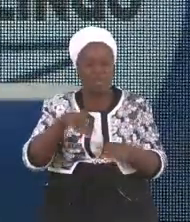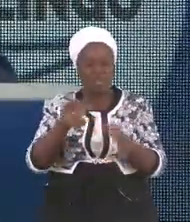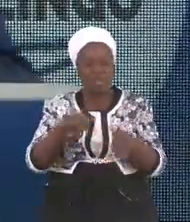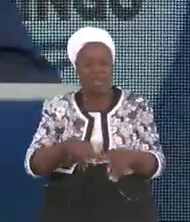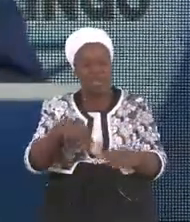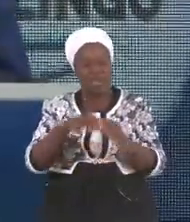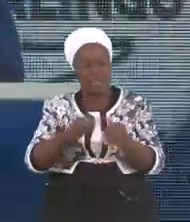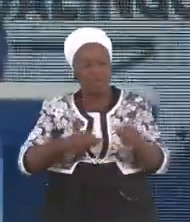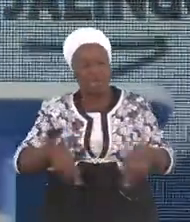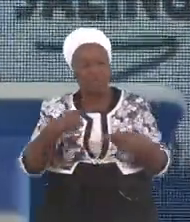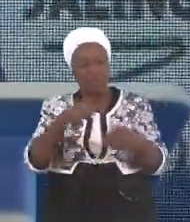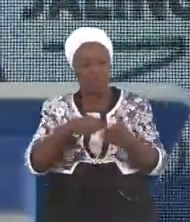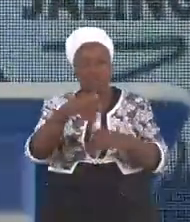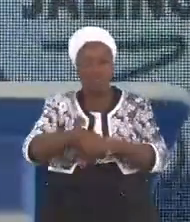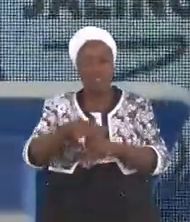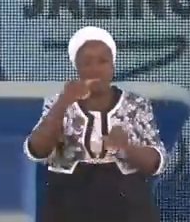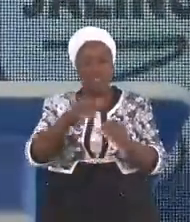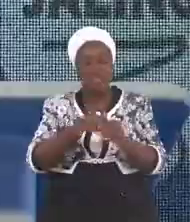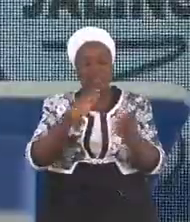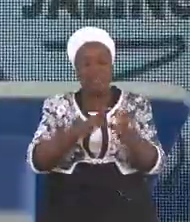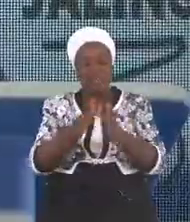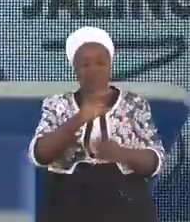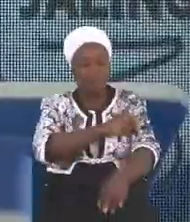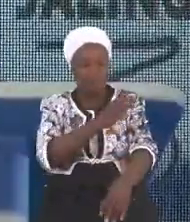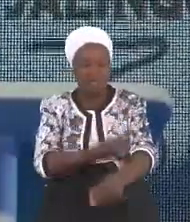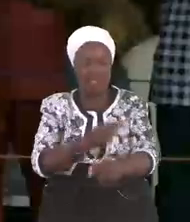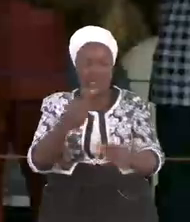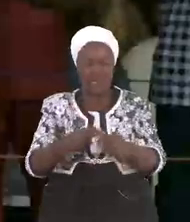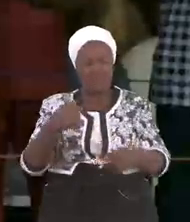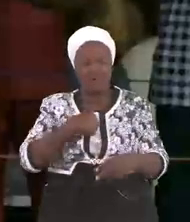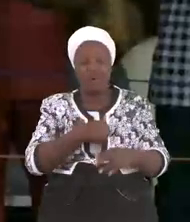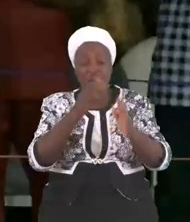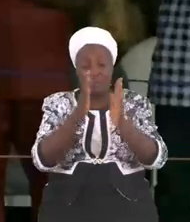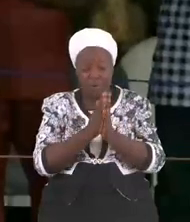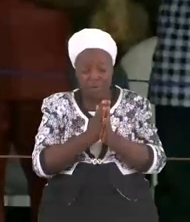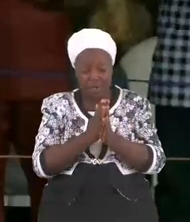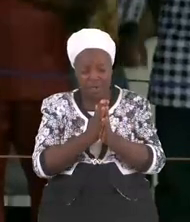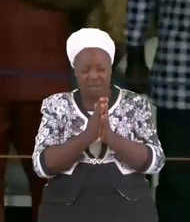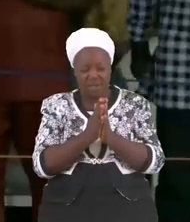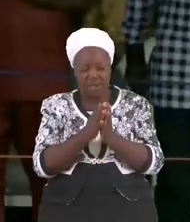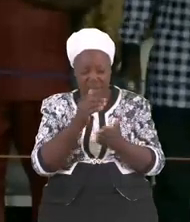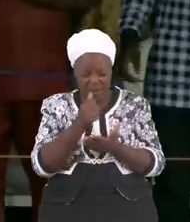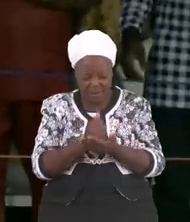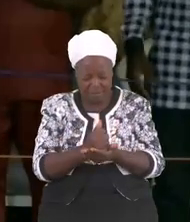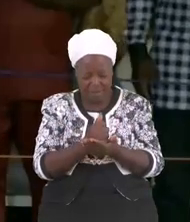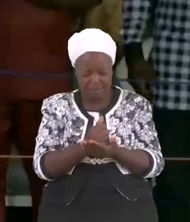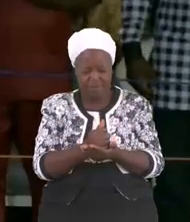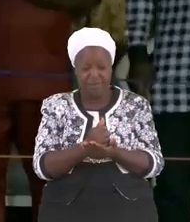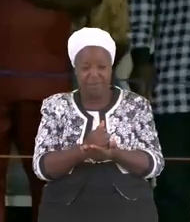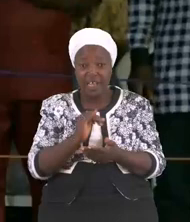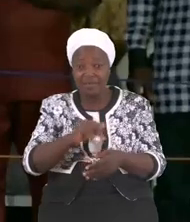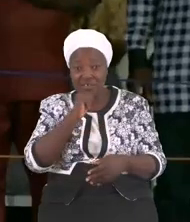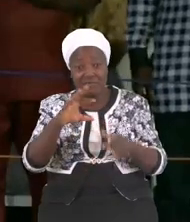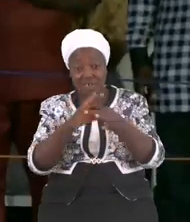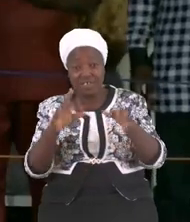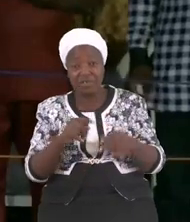tonight. In Jesus' mighty name we pray. I'm not going to release you to sin